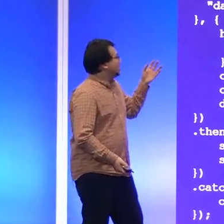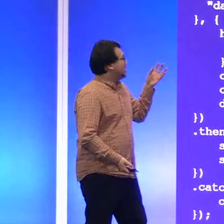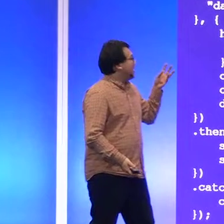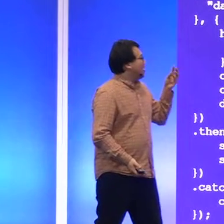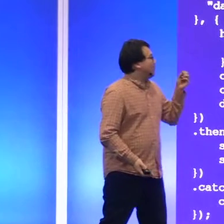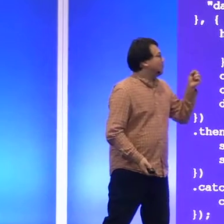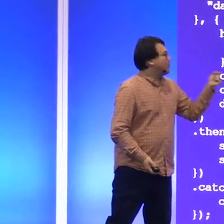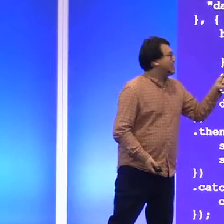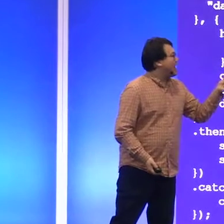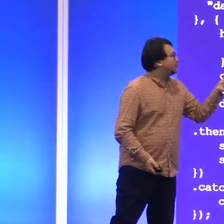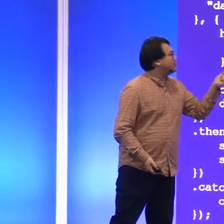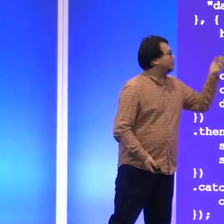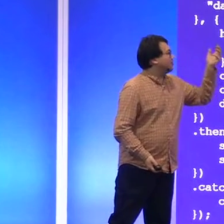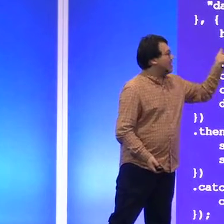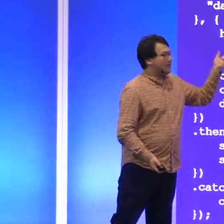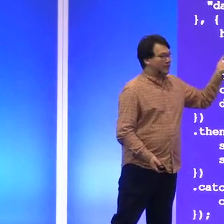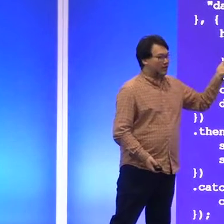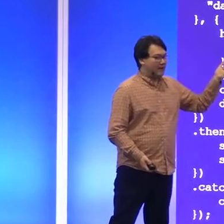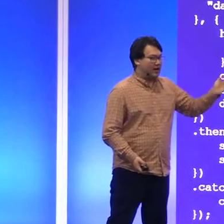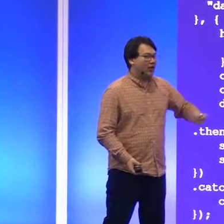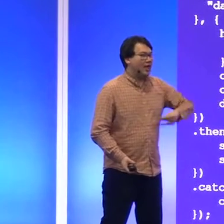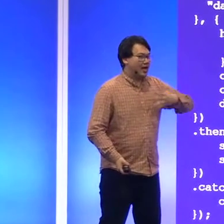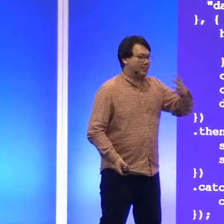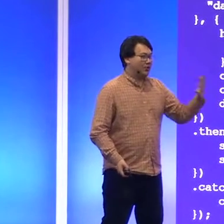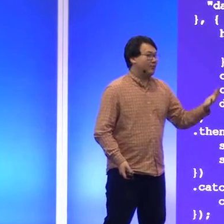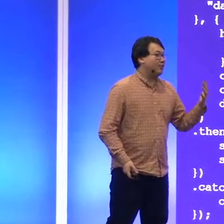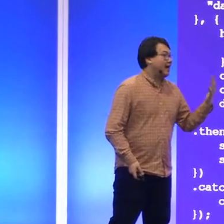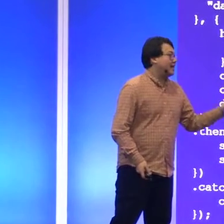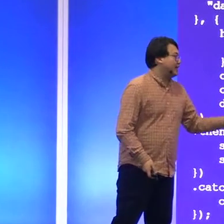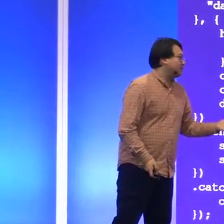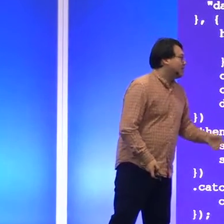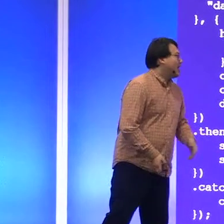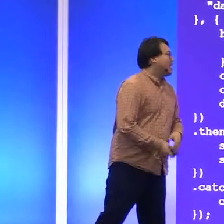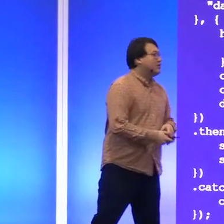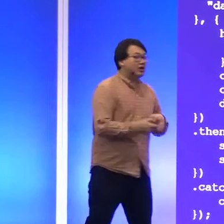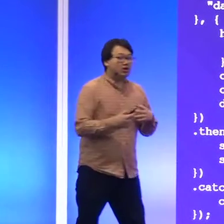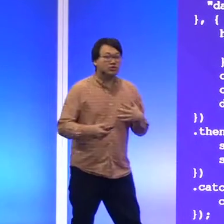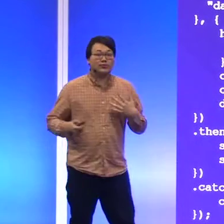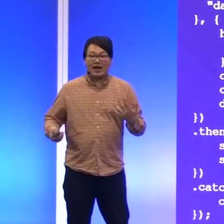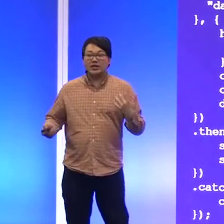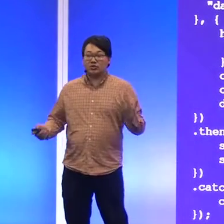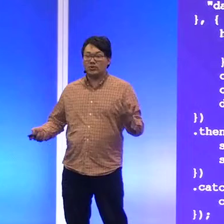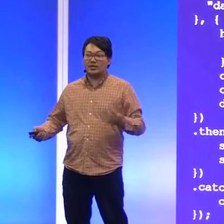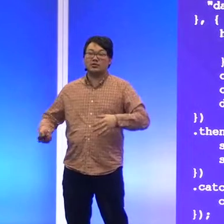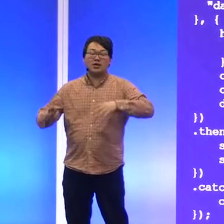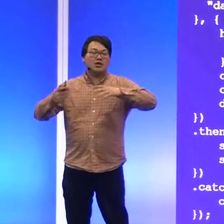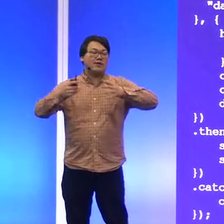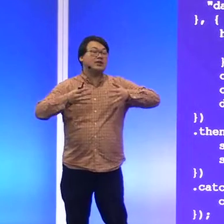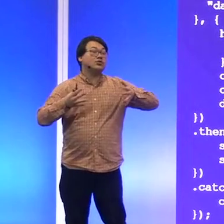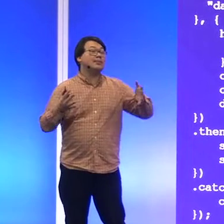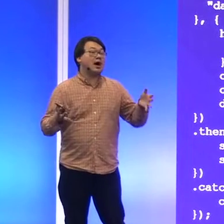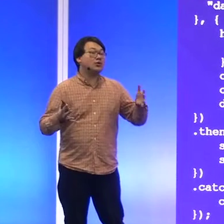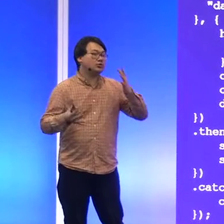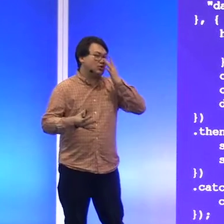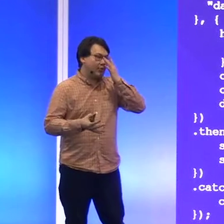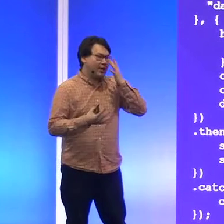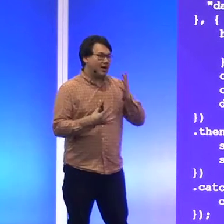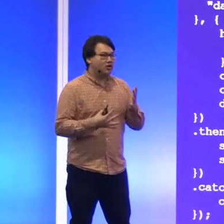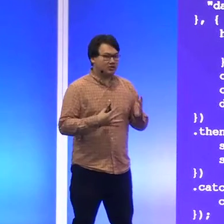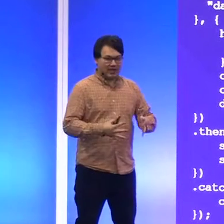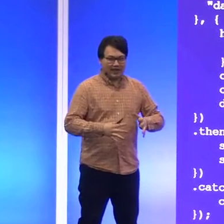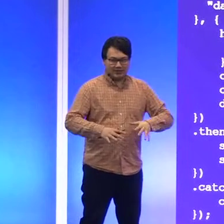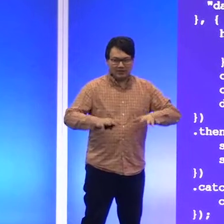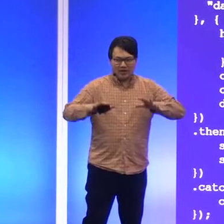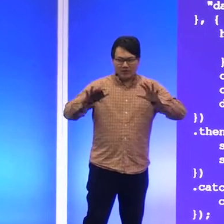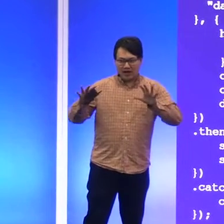You can pre-capture the MP4 file and provide it in. And you can also fine-tune it, fine-tune the model so that way